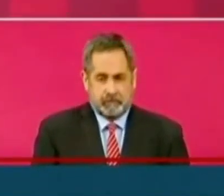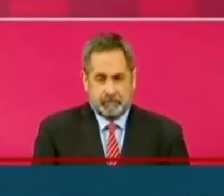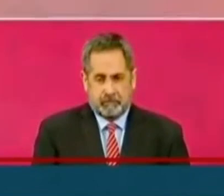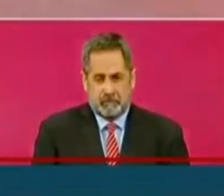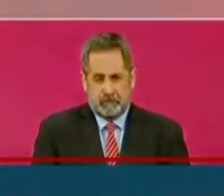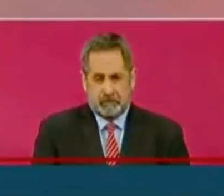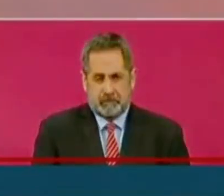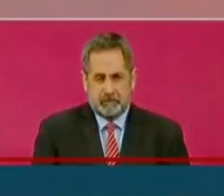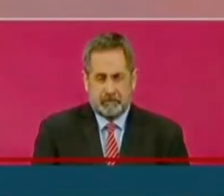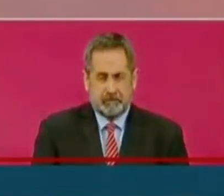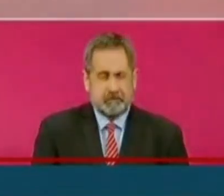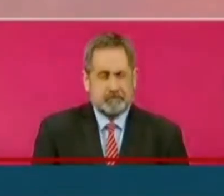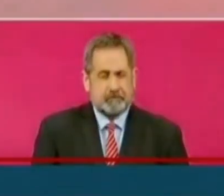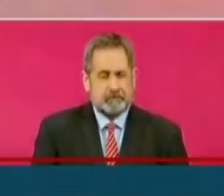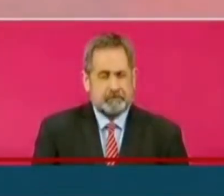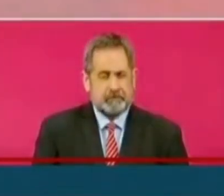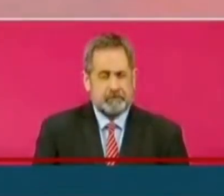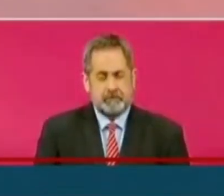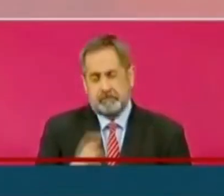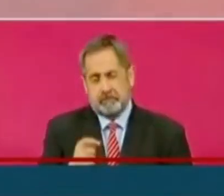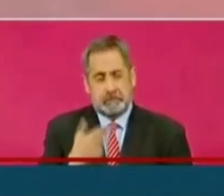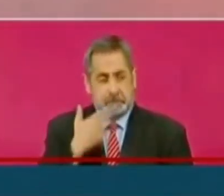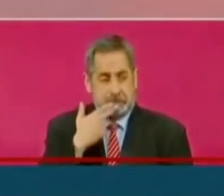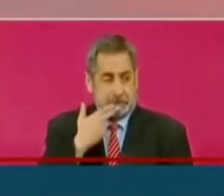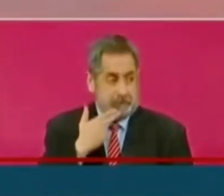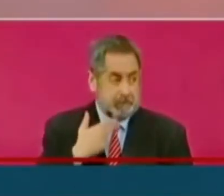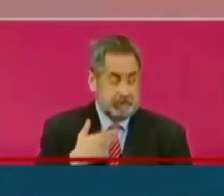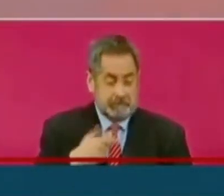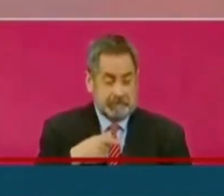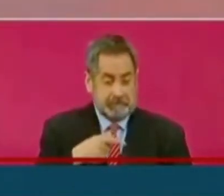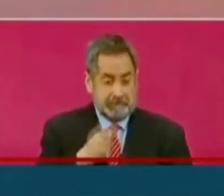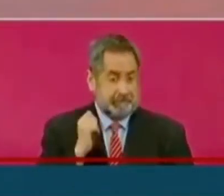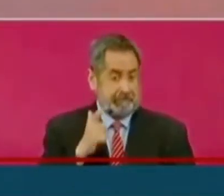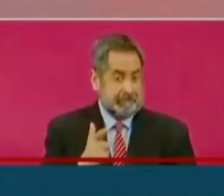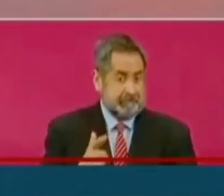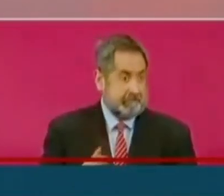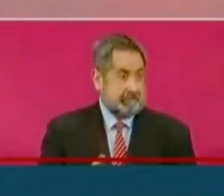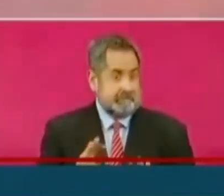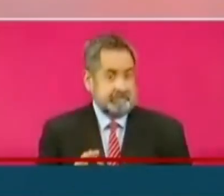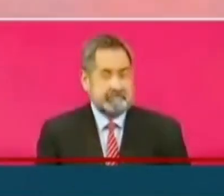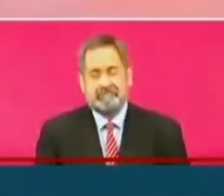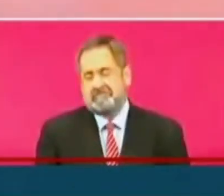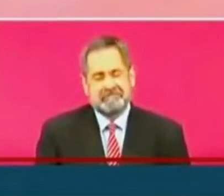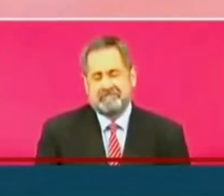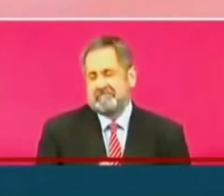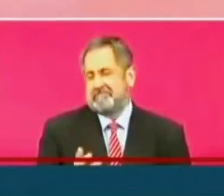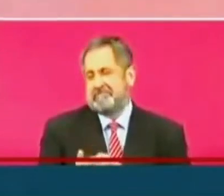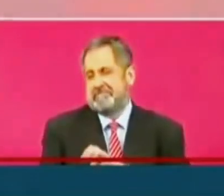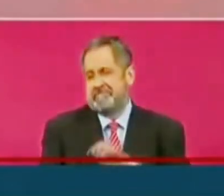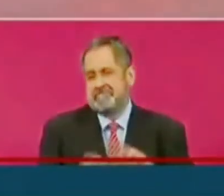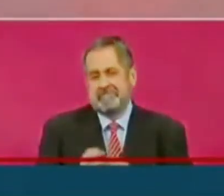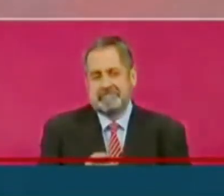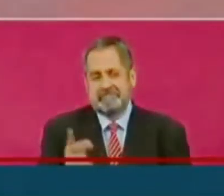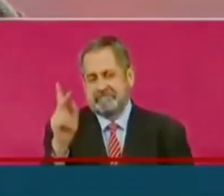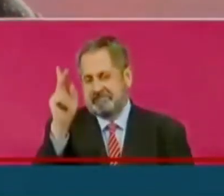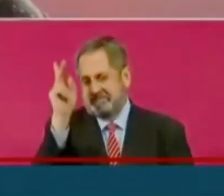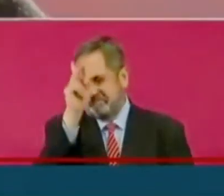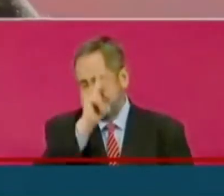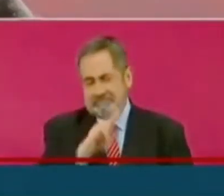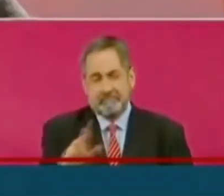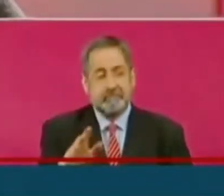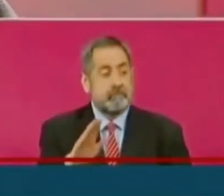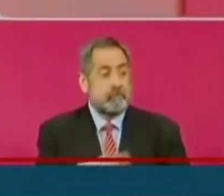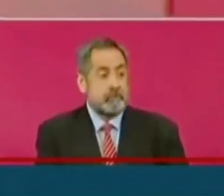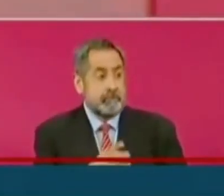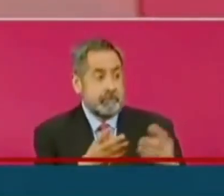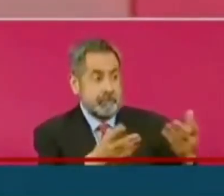Instead of being something beneficial, it became a tragedy, because they used those weapons to murder people in Mexico and